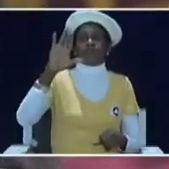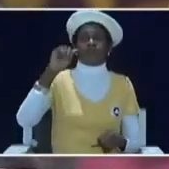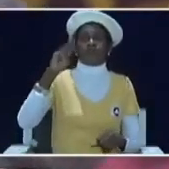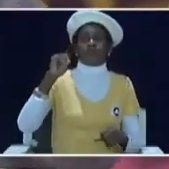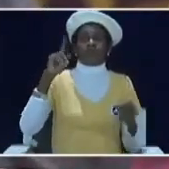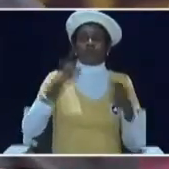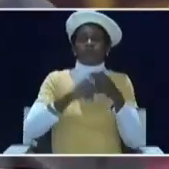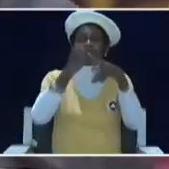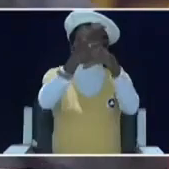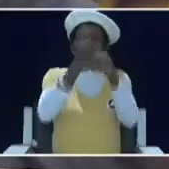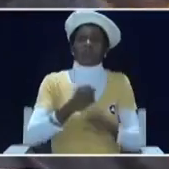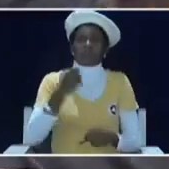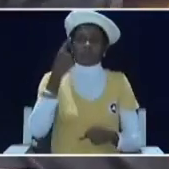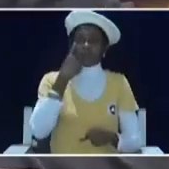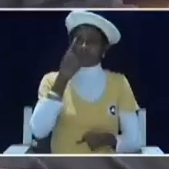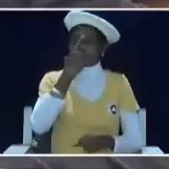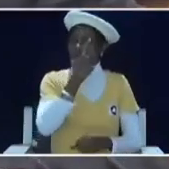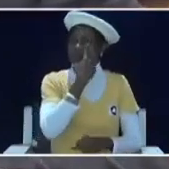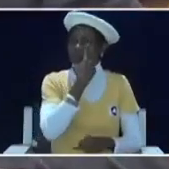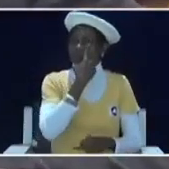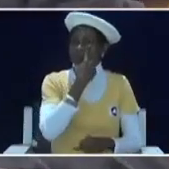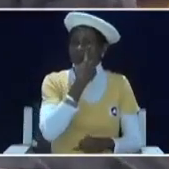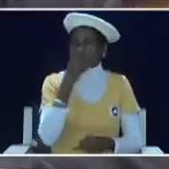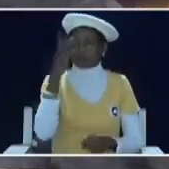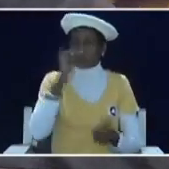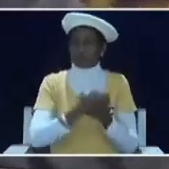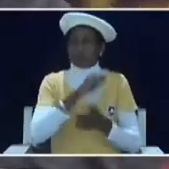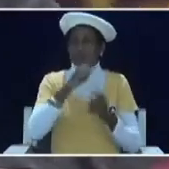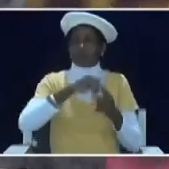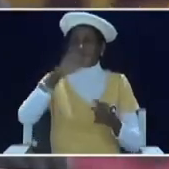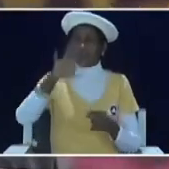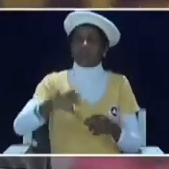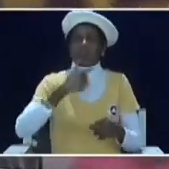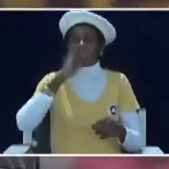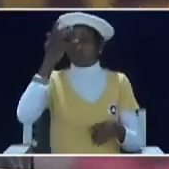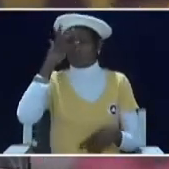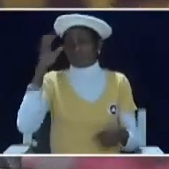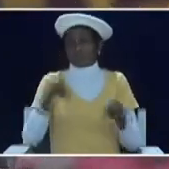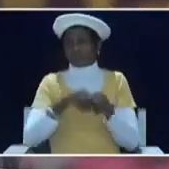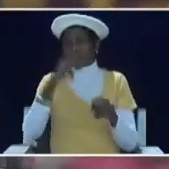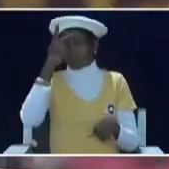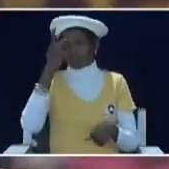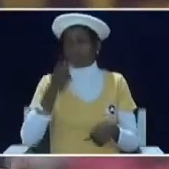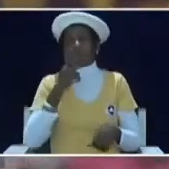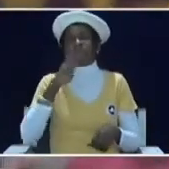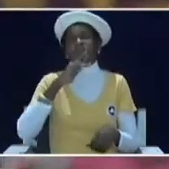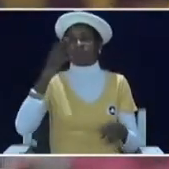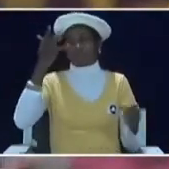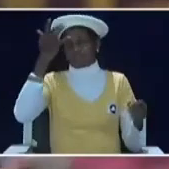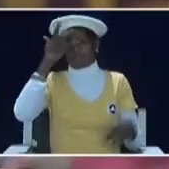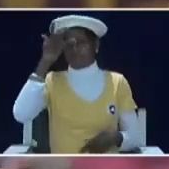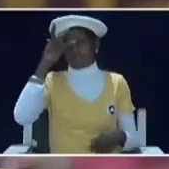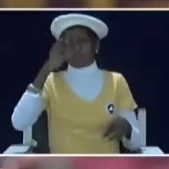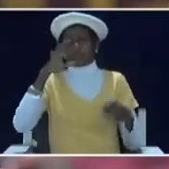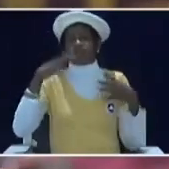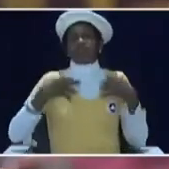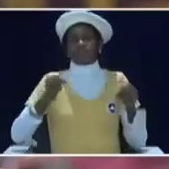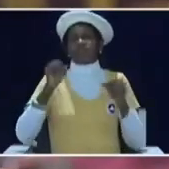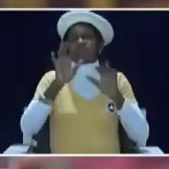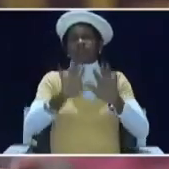of sight. You know that when a child is sick, even the parents are sick. Healing of